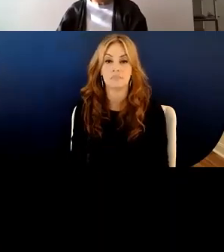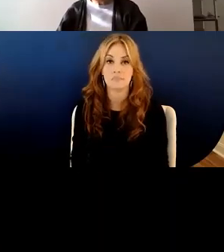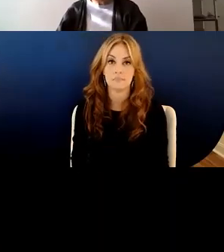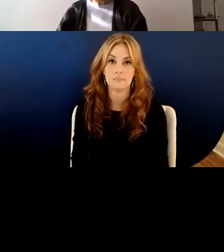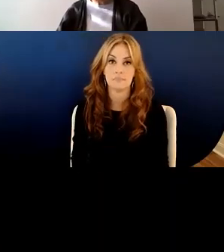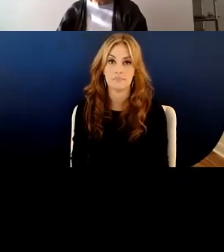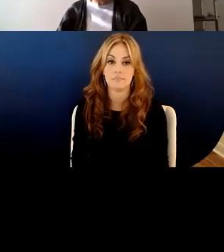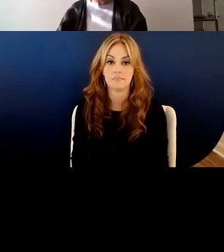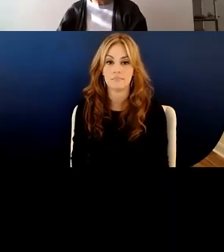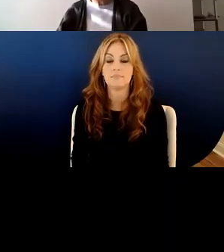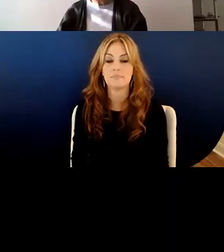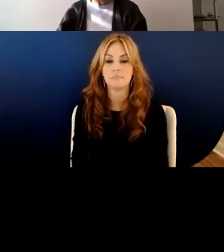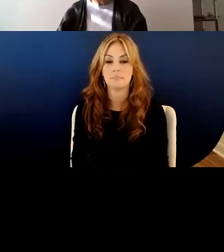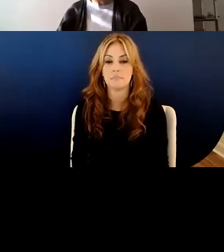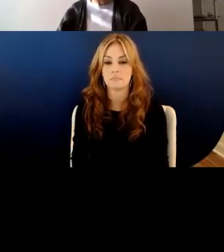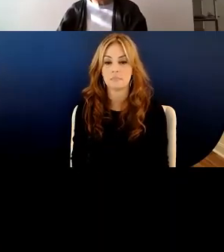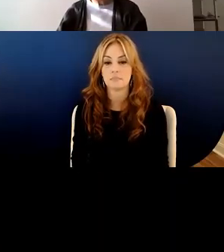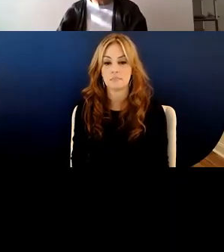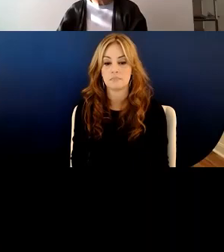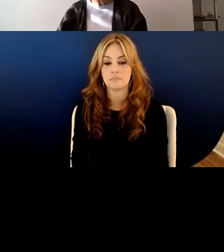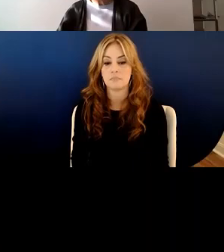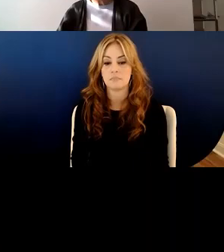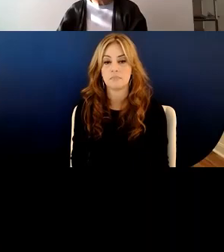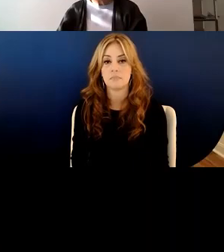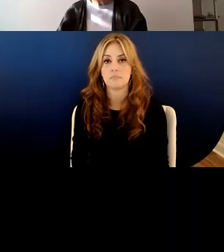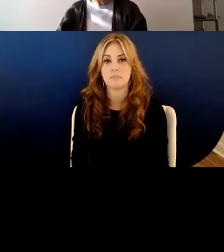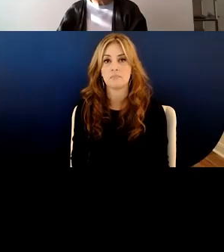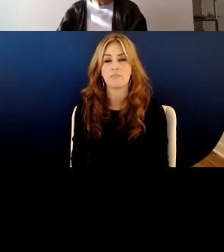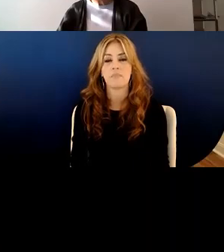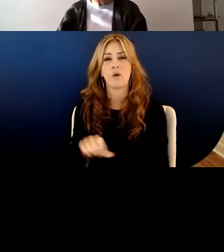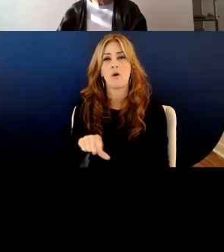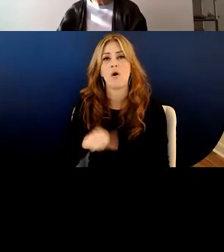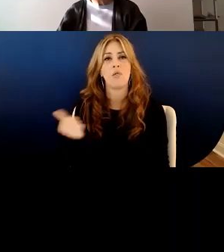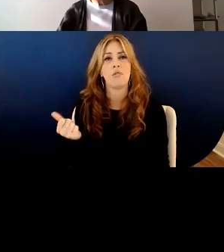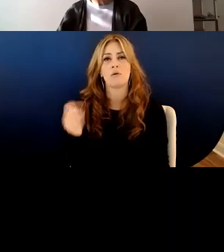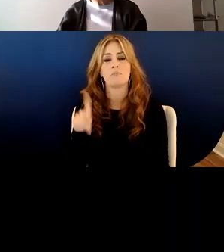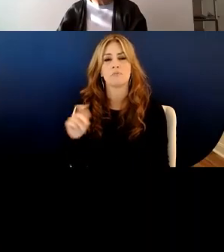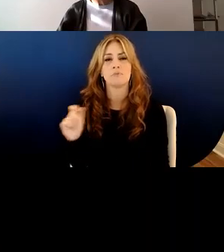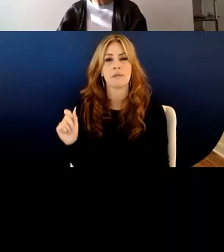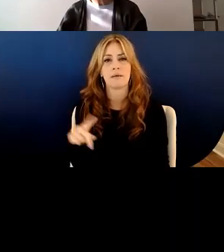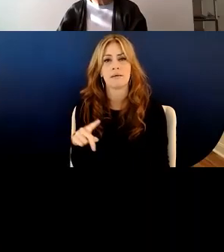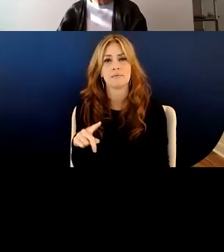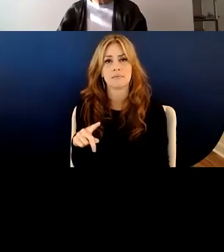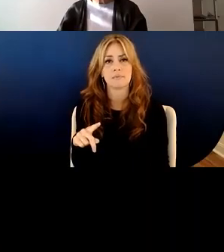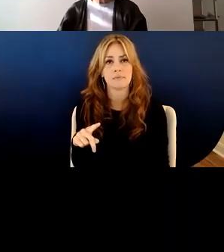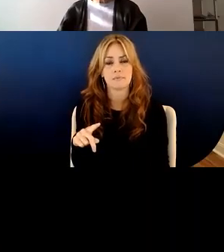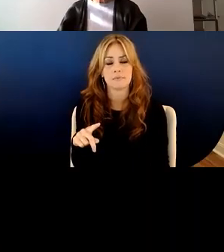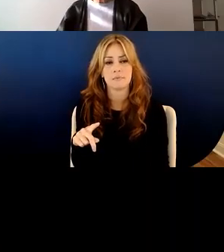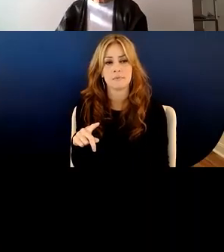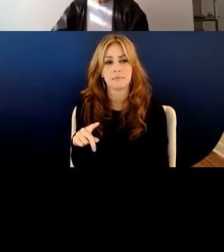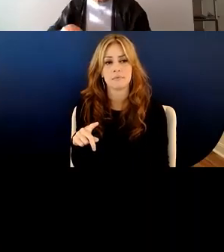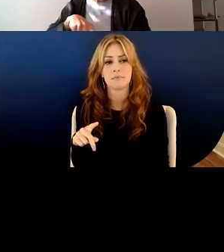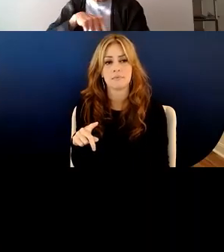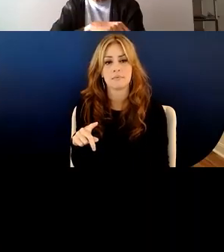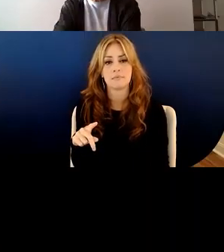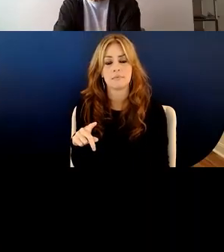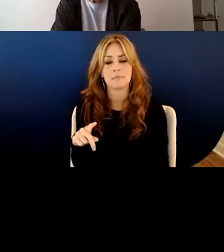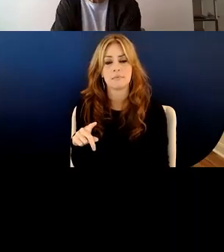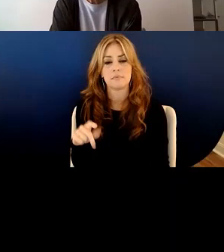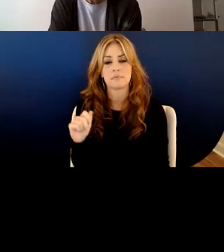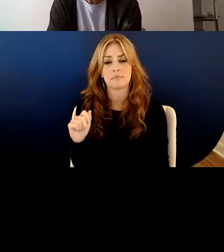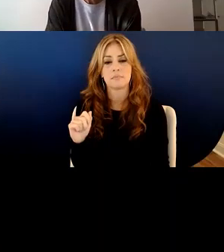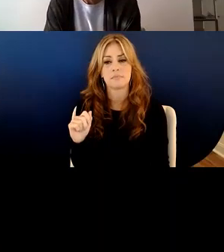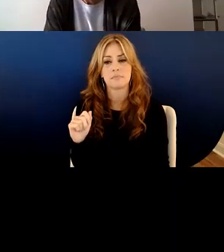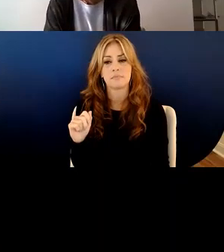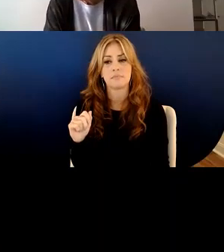on our parts as well. Yeah, someone else is asking whether there will be a